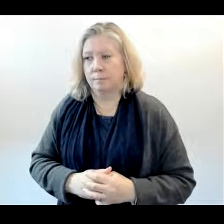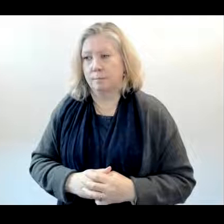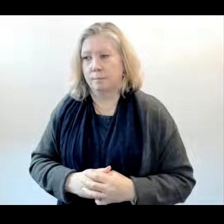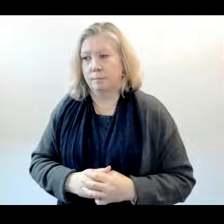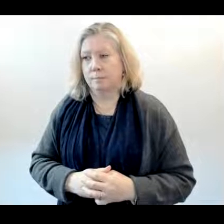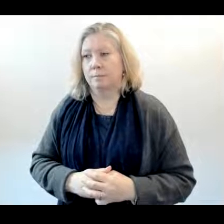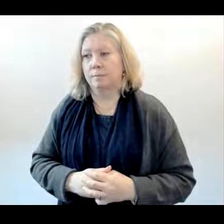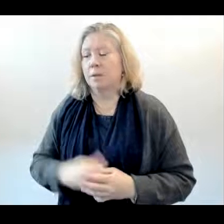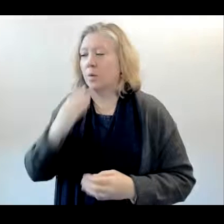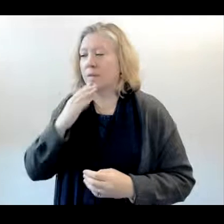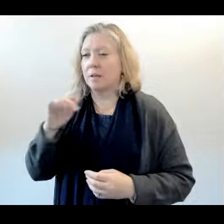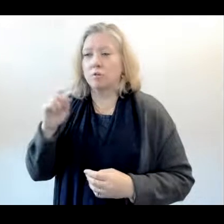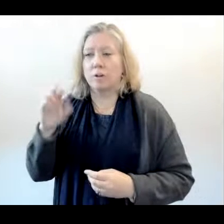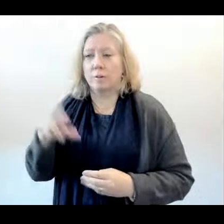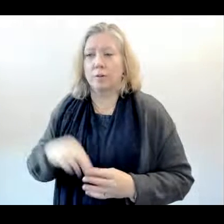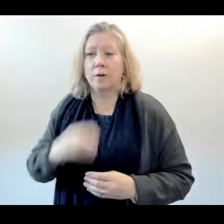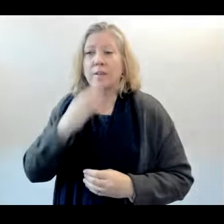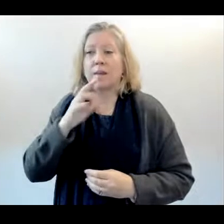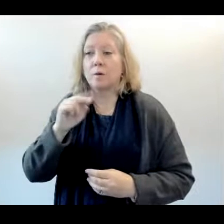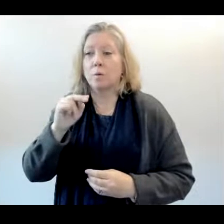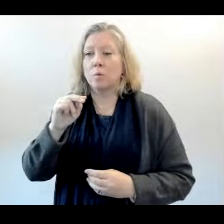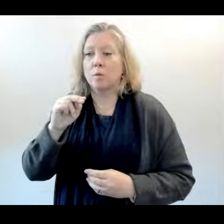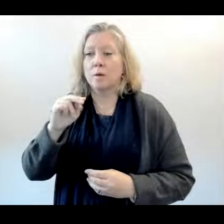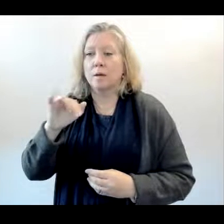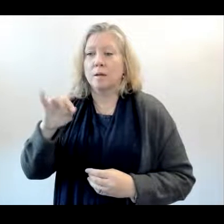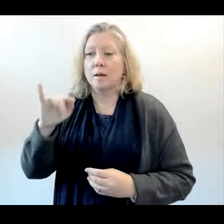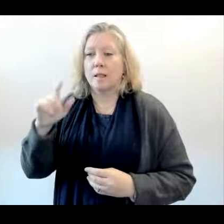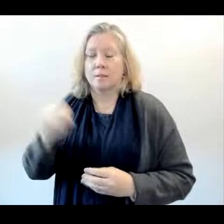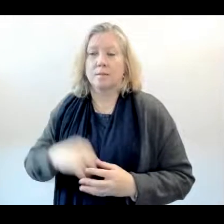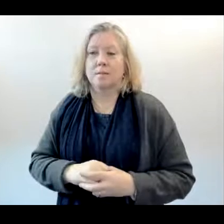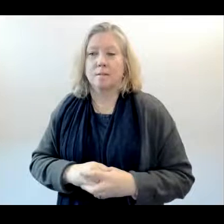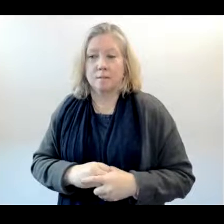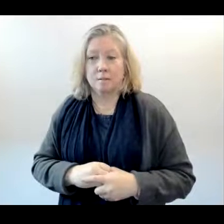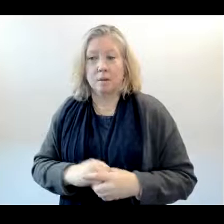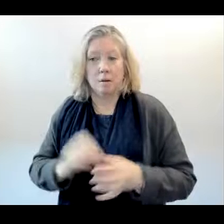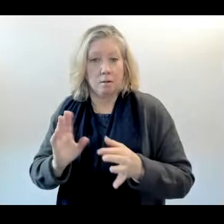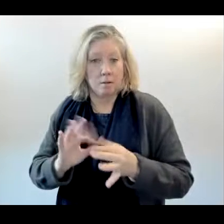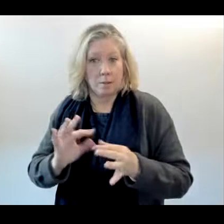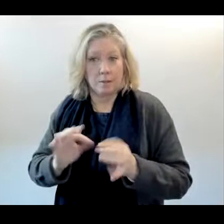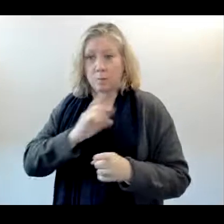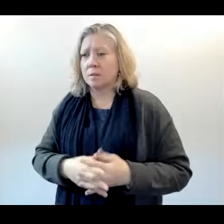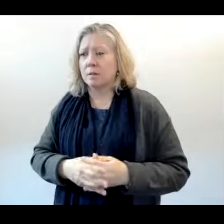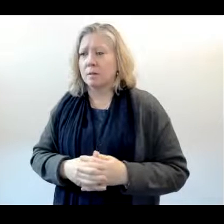Great. Thank you, Jennifer. Thank you, Nicholas. Any questions or comments from the board?